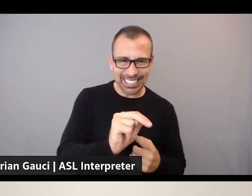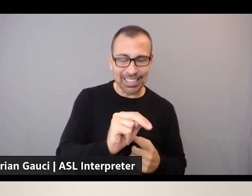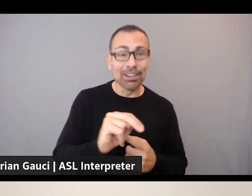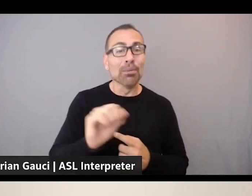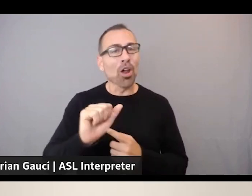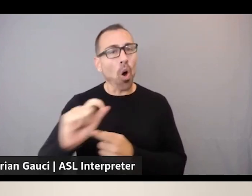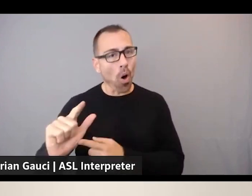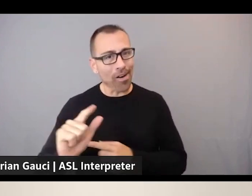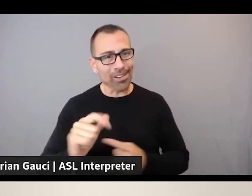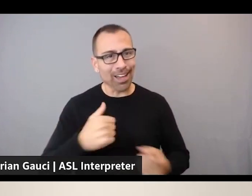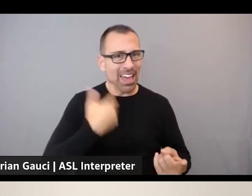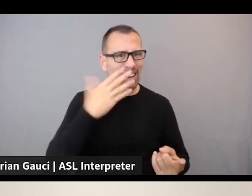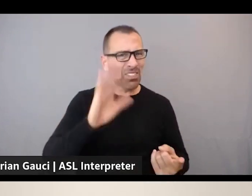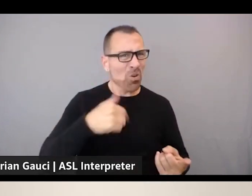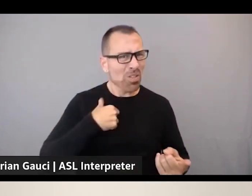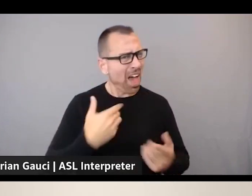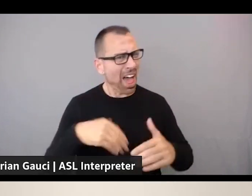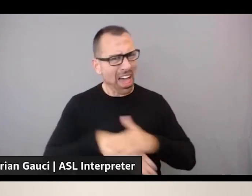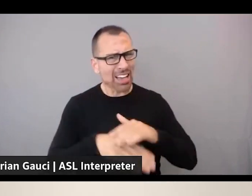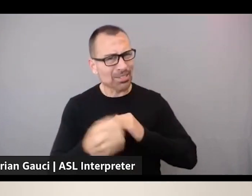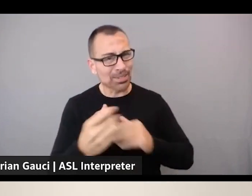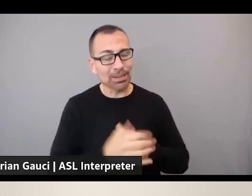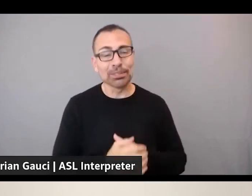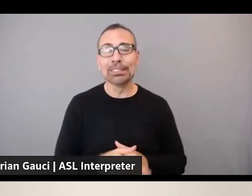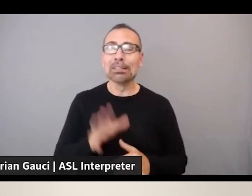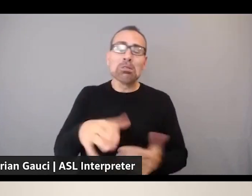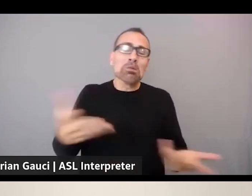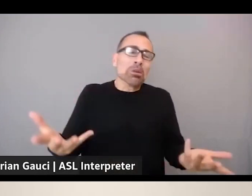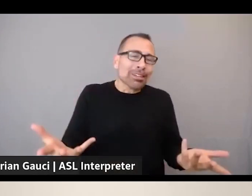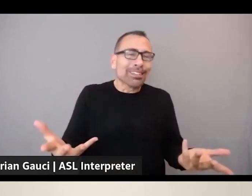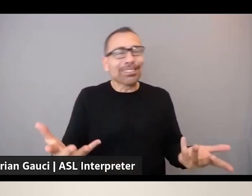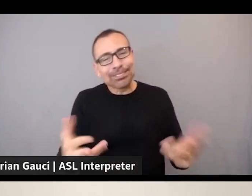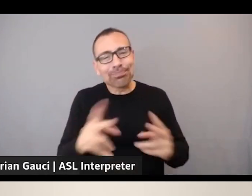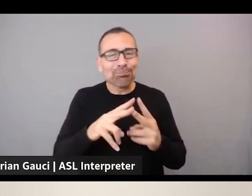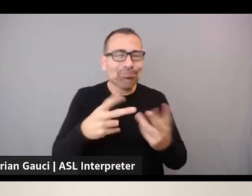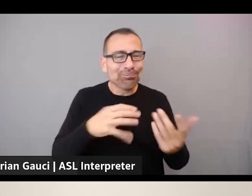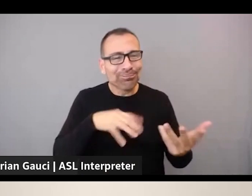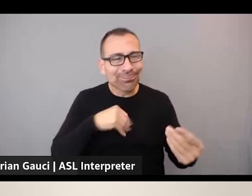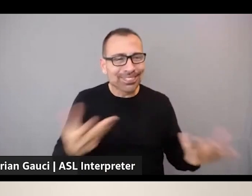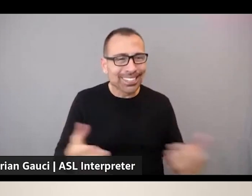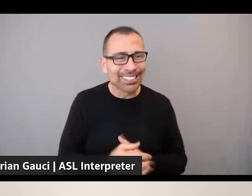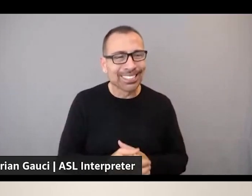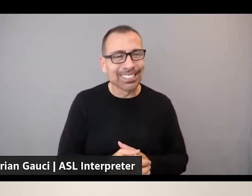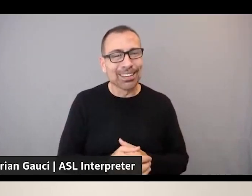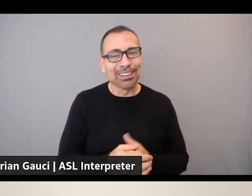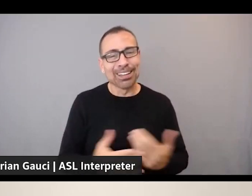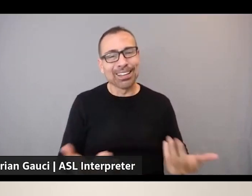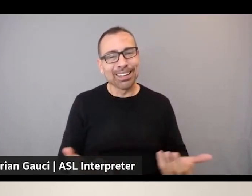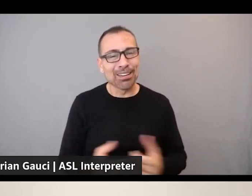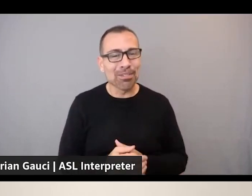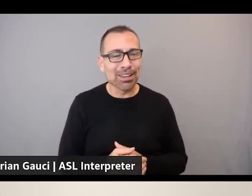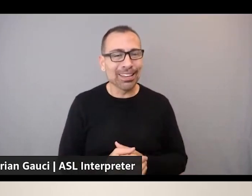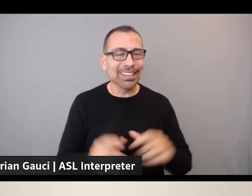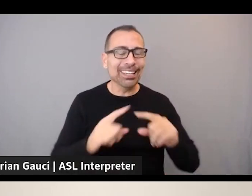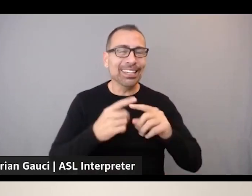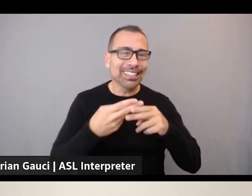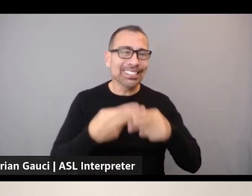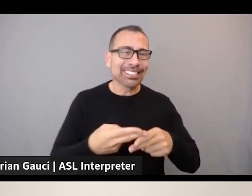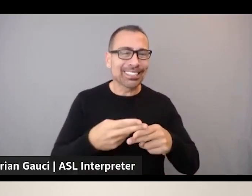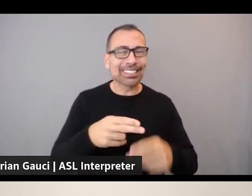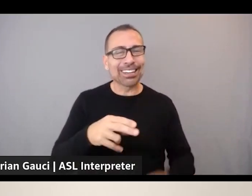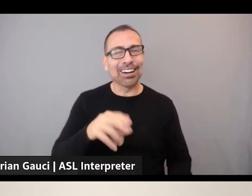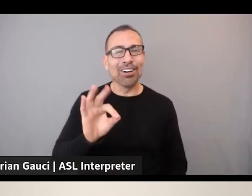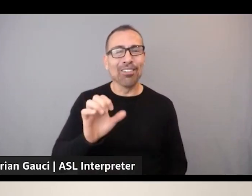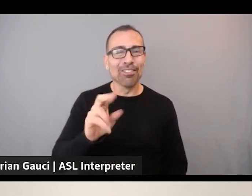think they're both fine. I think the main part is it's called foundational. I don't want to make a pun about Bedrock, but right?